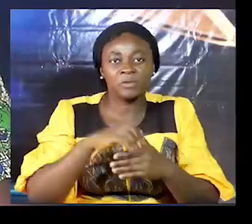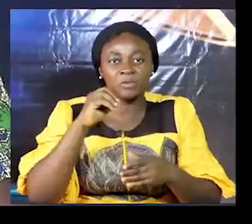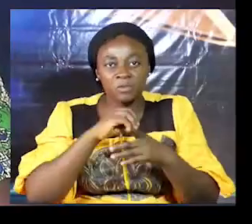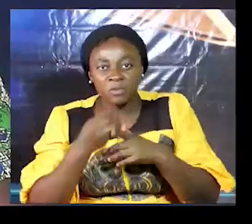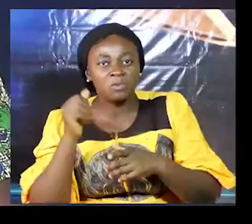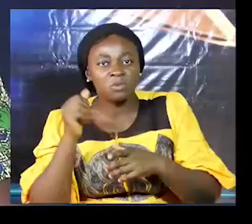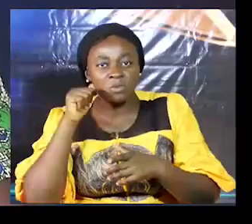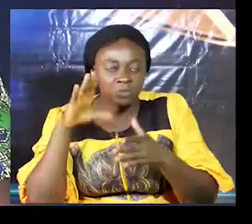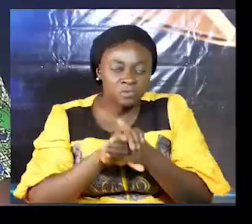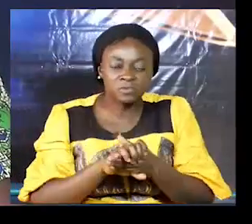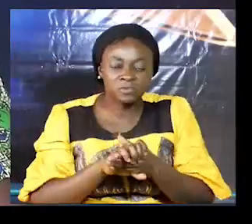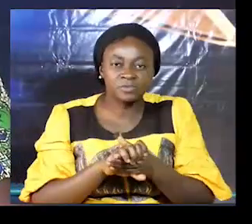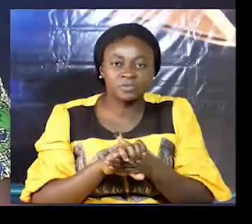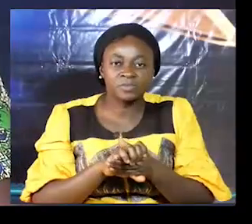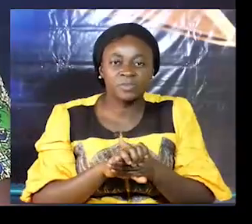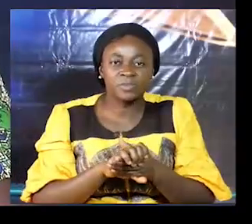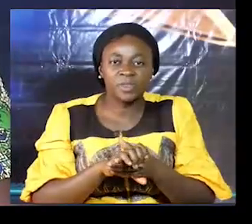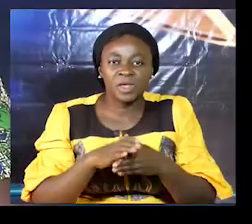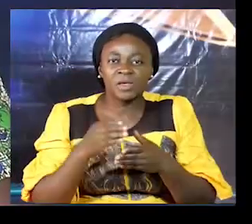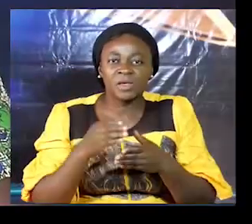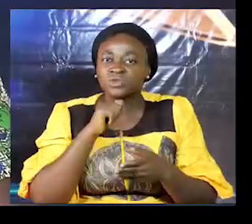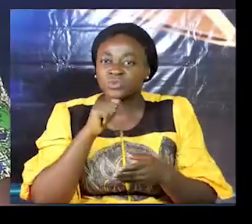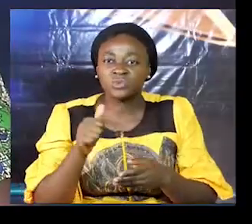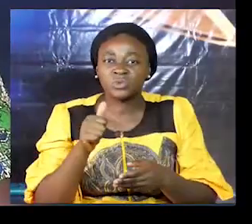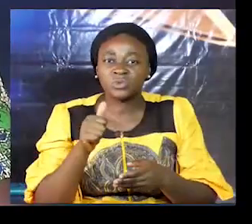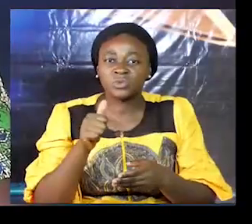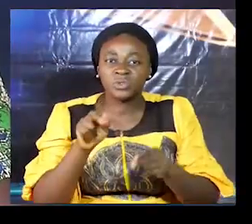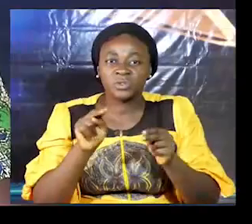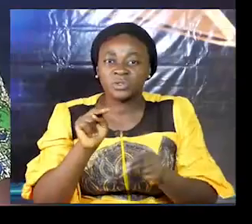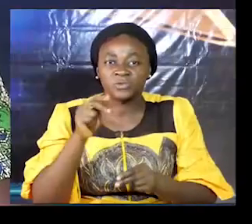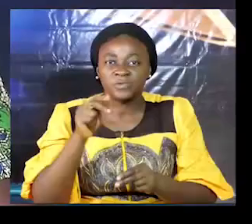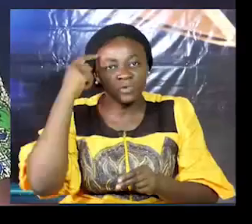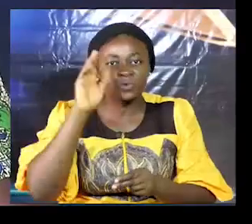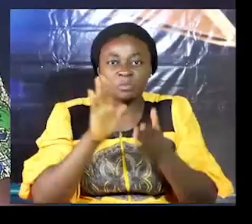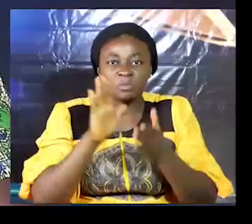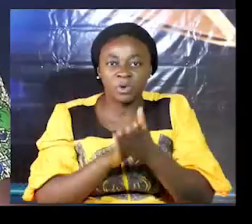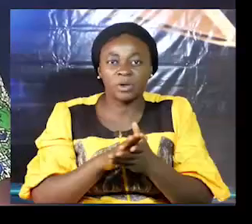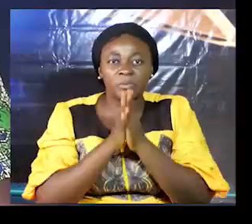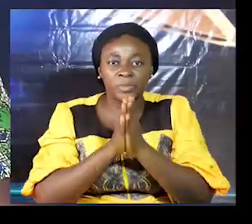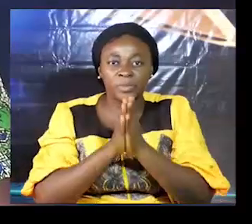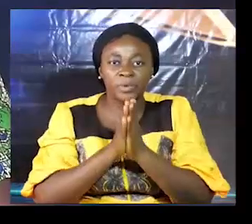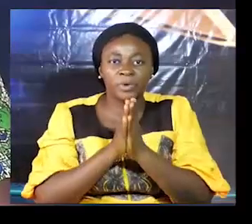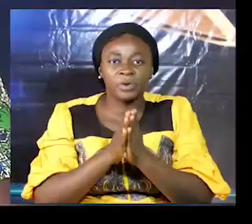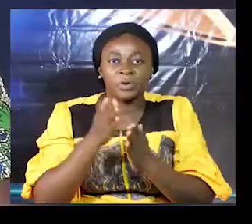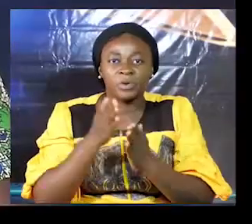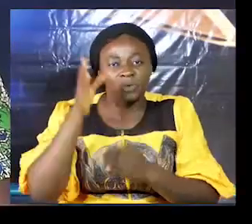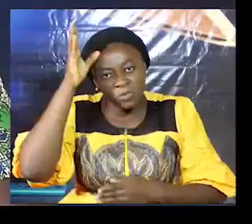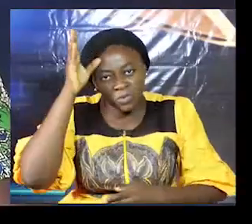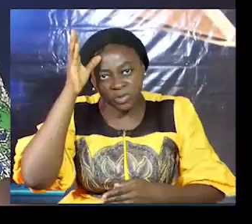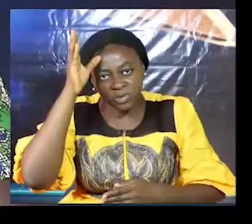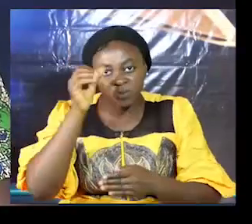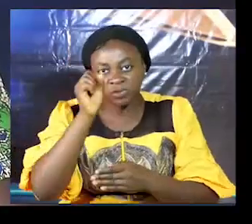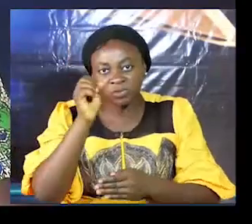Allow him or her to go back to her husband or his wife. Don't marry a divorcee. If you do so, Bible says